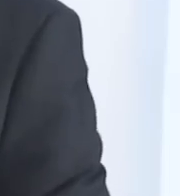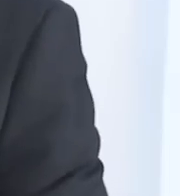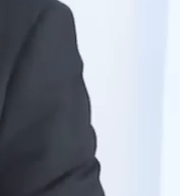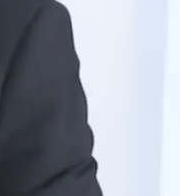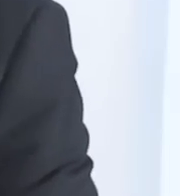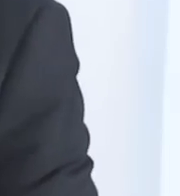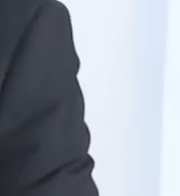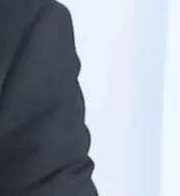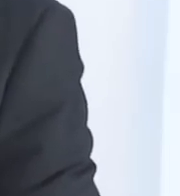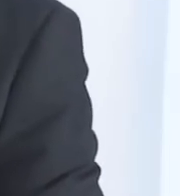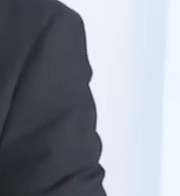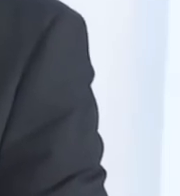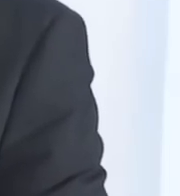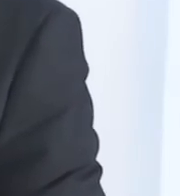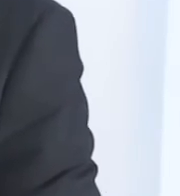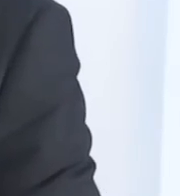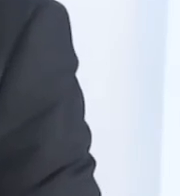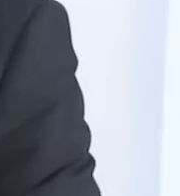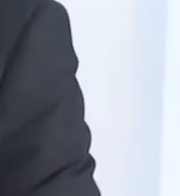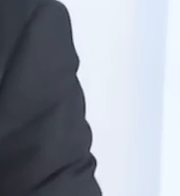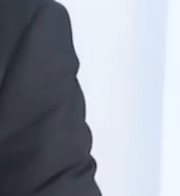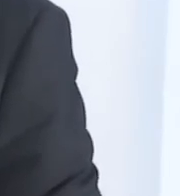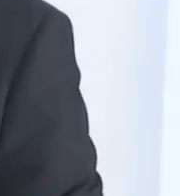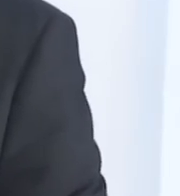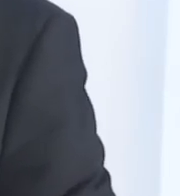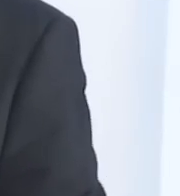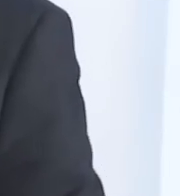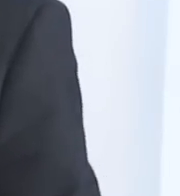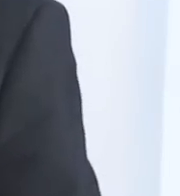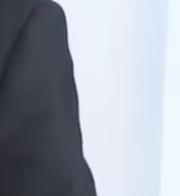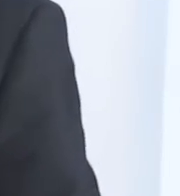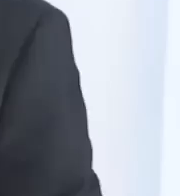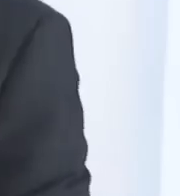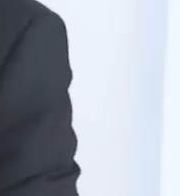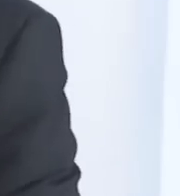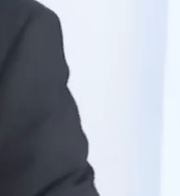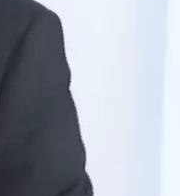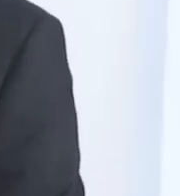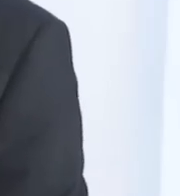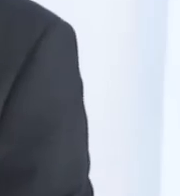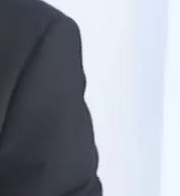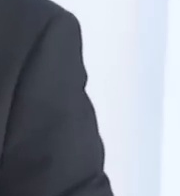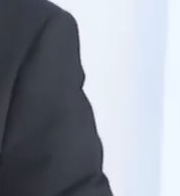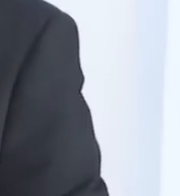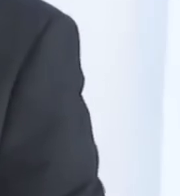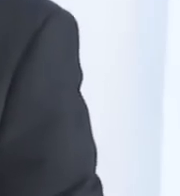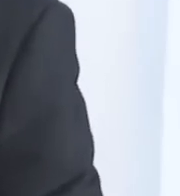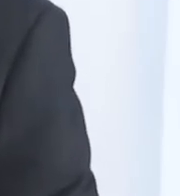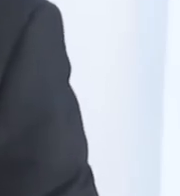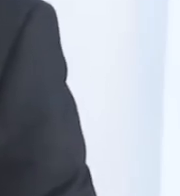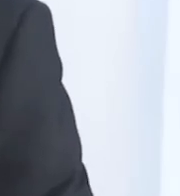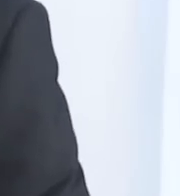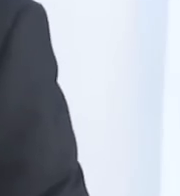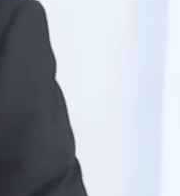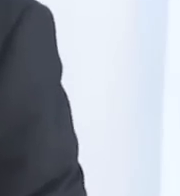a month now, a little over a month since we started the partial lockdown, and we've been living our lives, as it were, on a screen. How